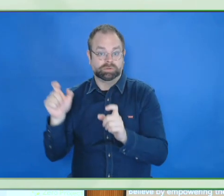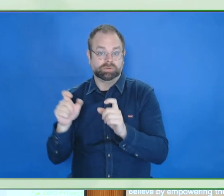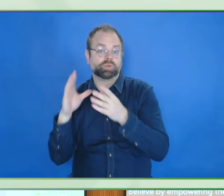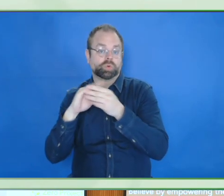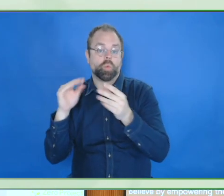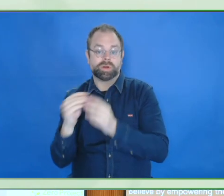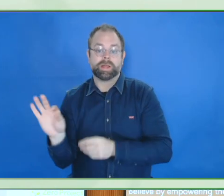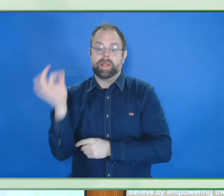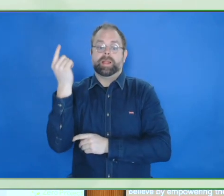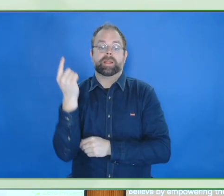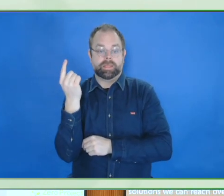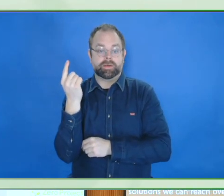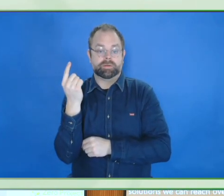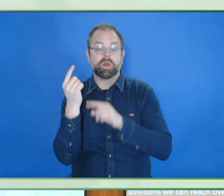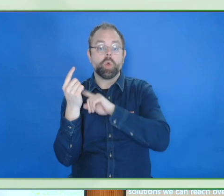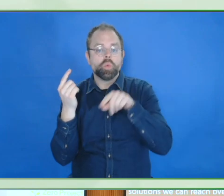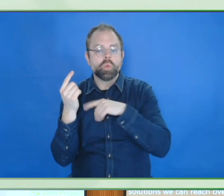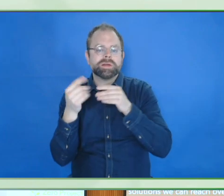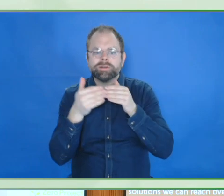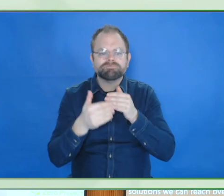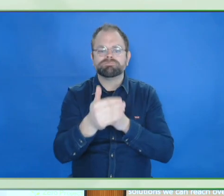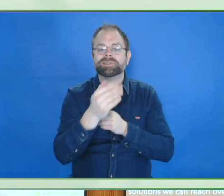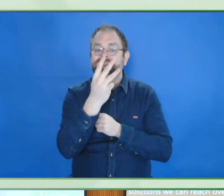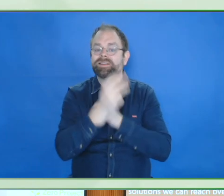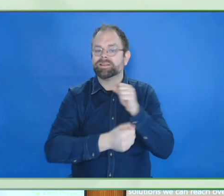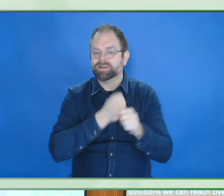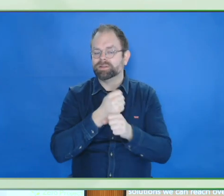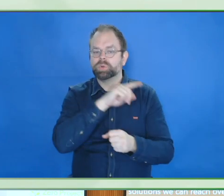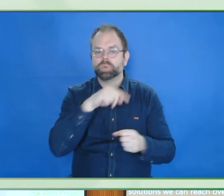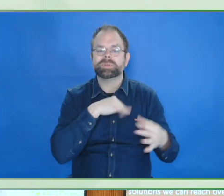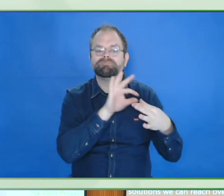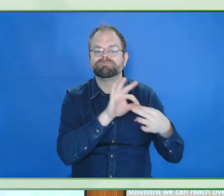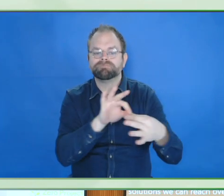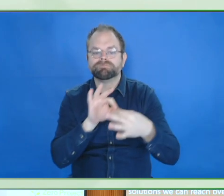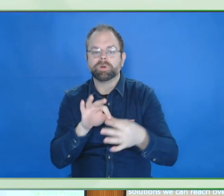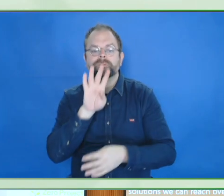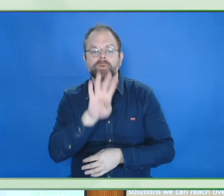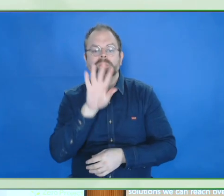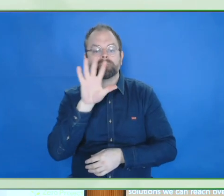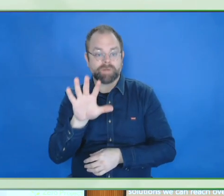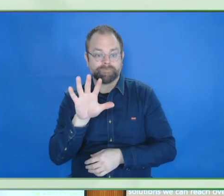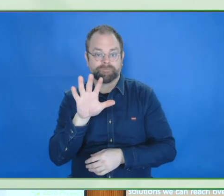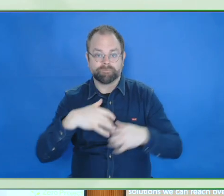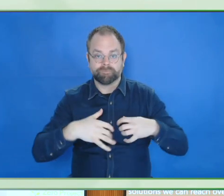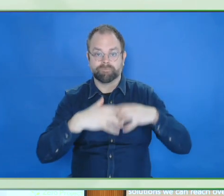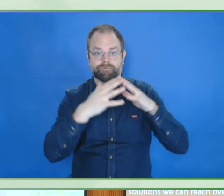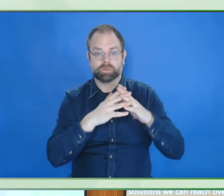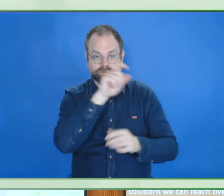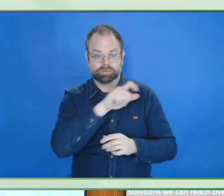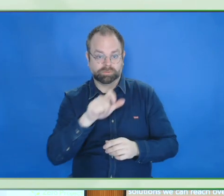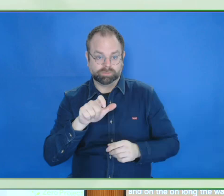disabilities. And along the way, create over 540 jobs. And that's kind of just the